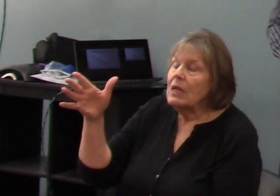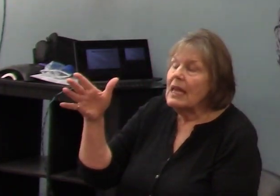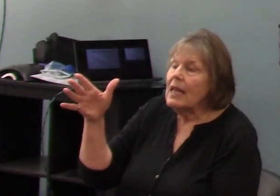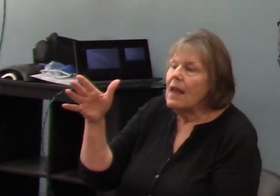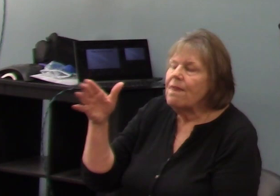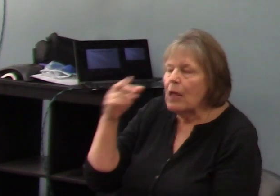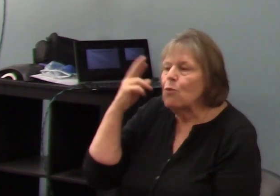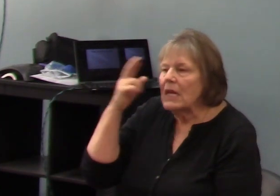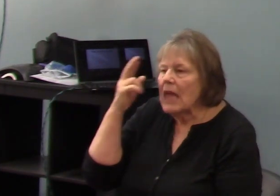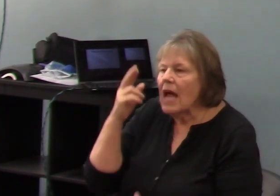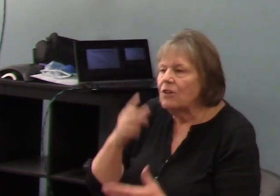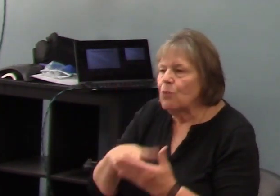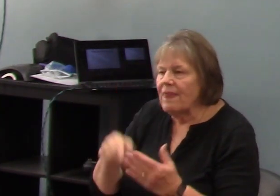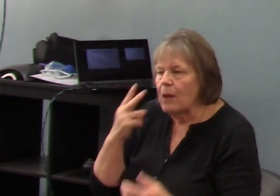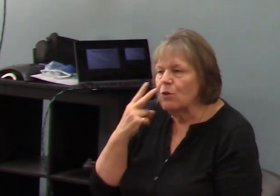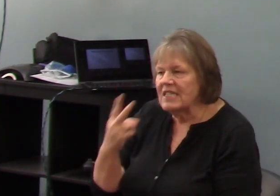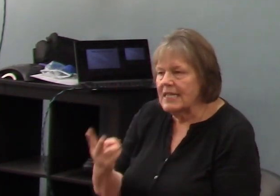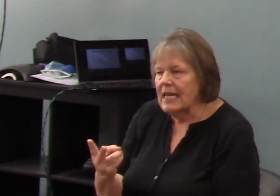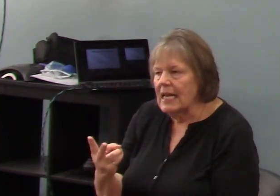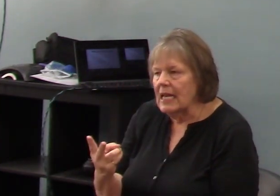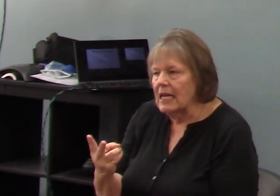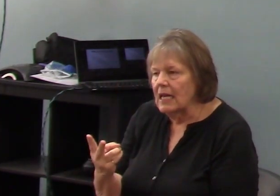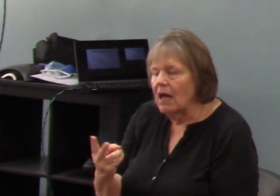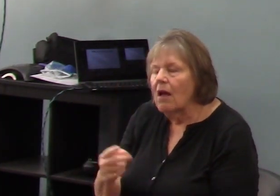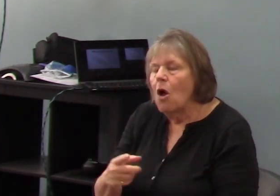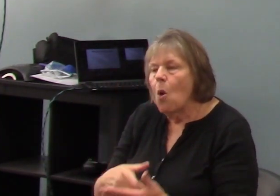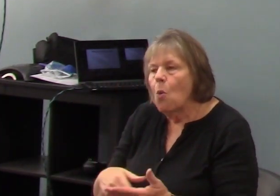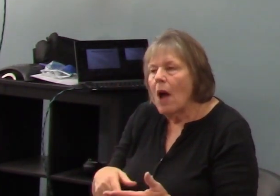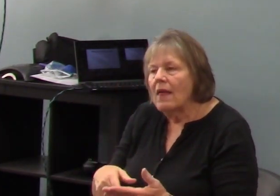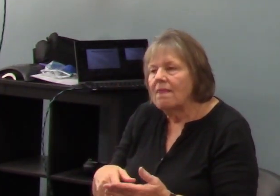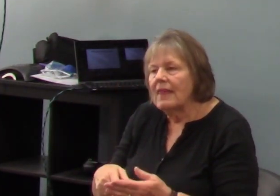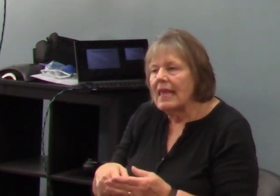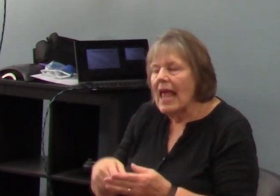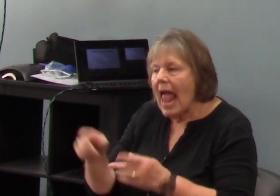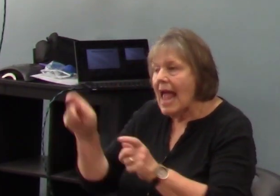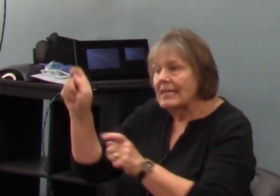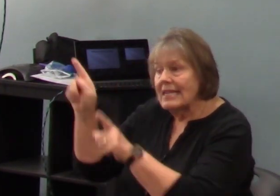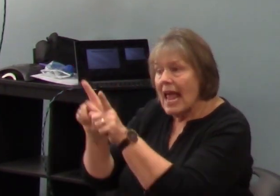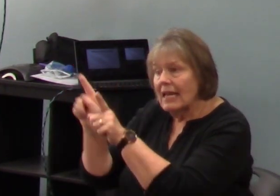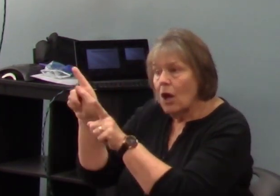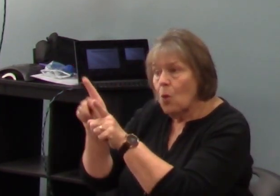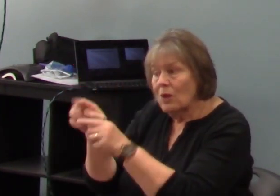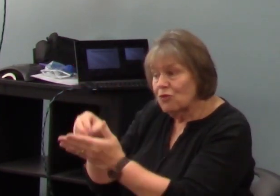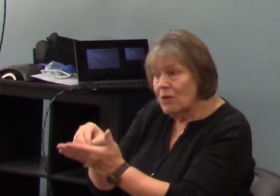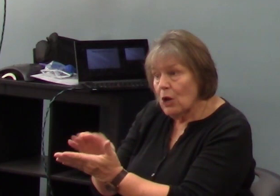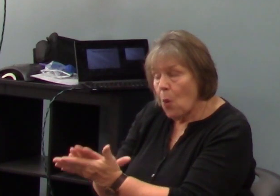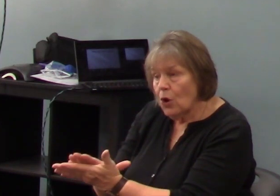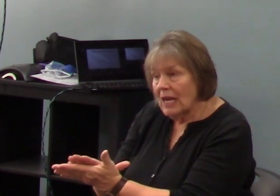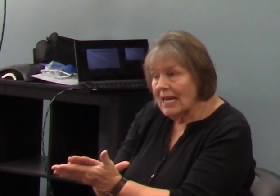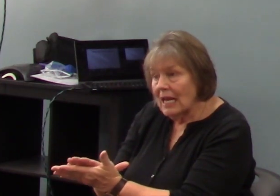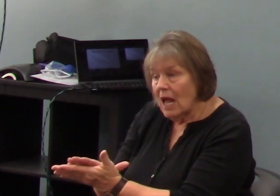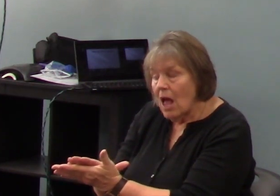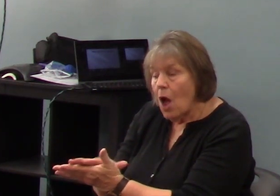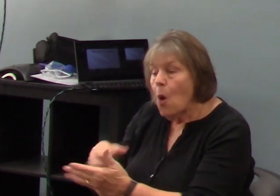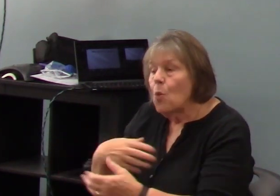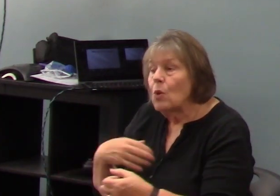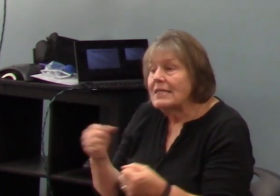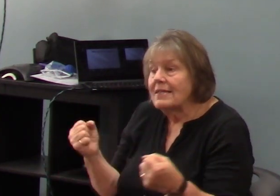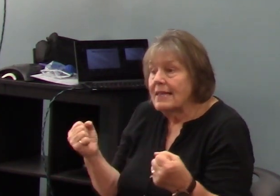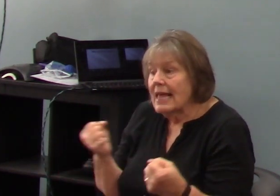What they were seeing, what their antenna was recording, is the heat left over from the Big Bang.